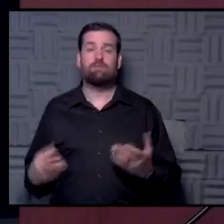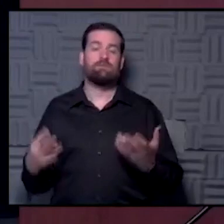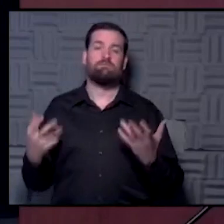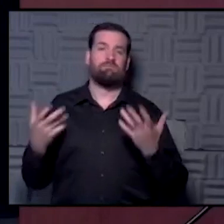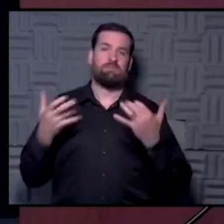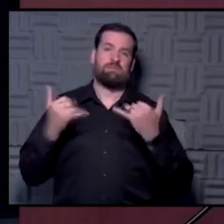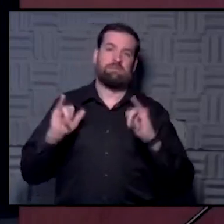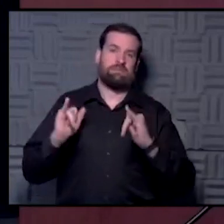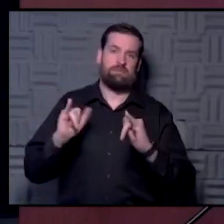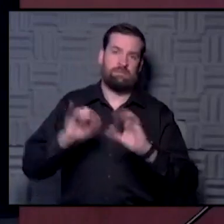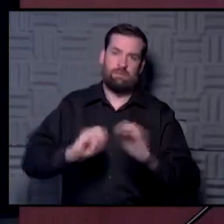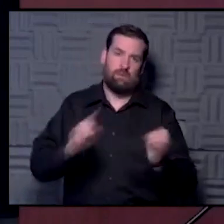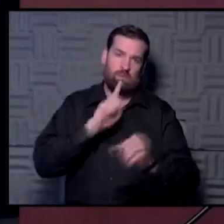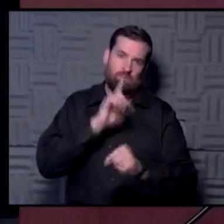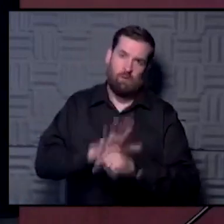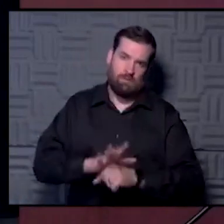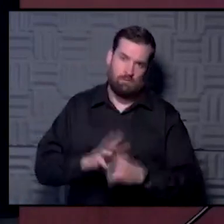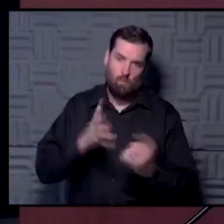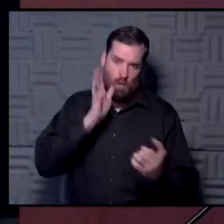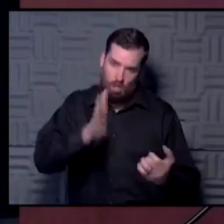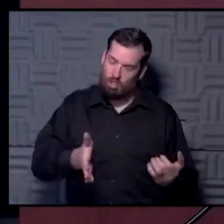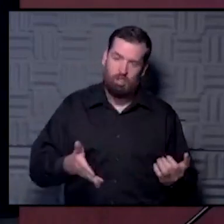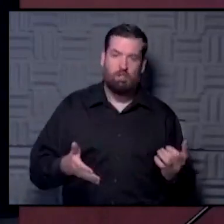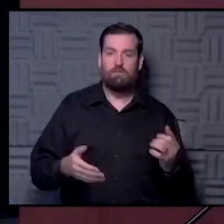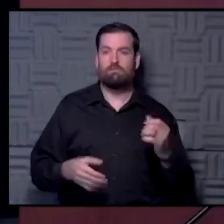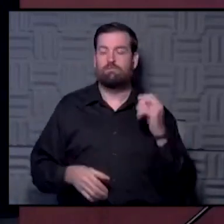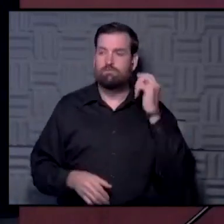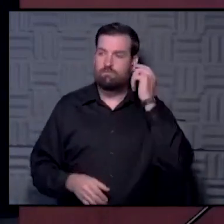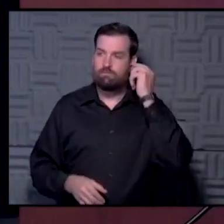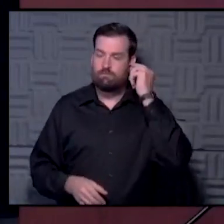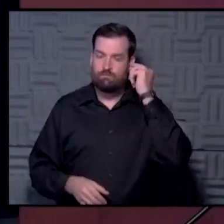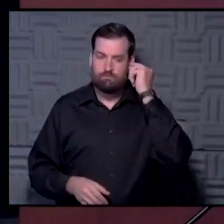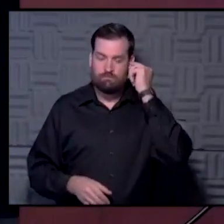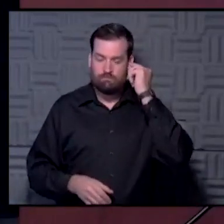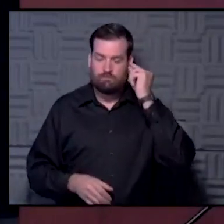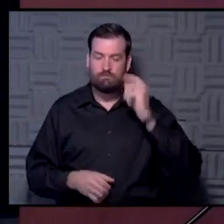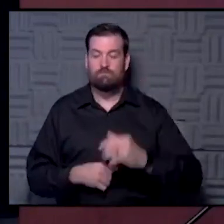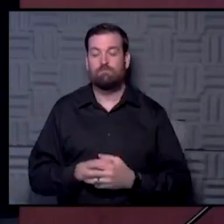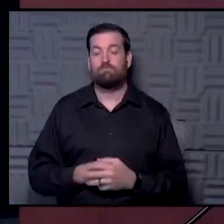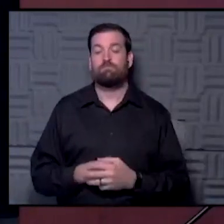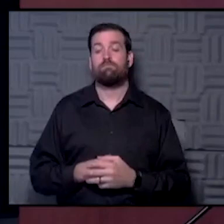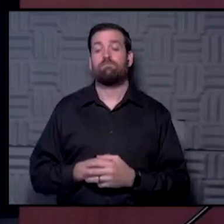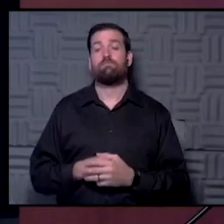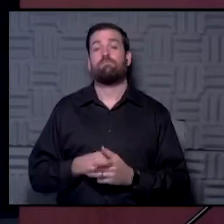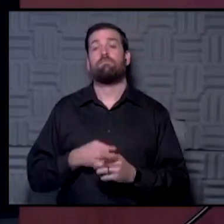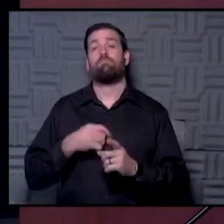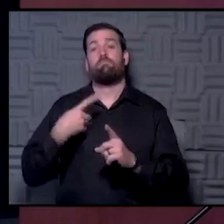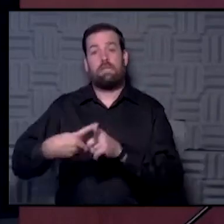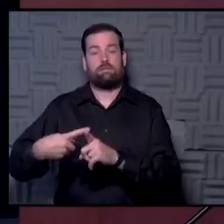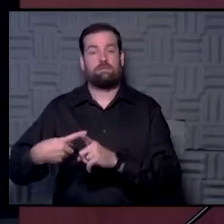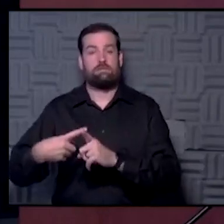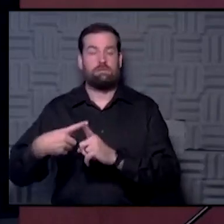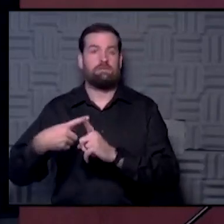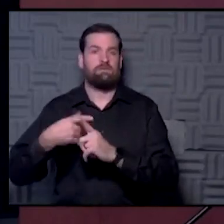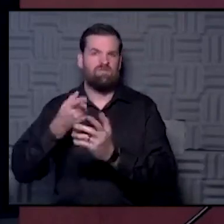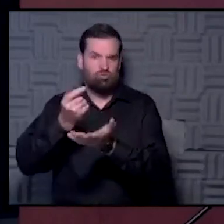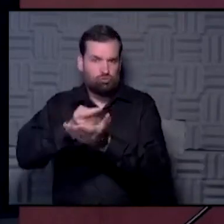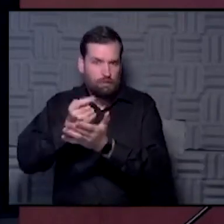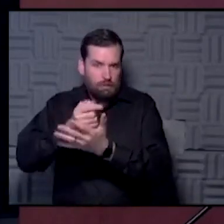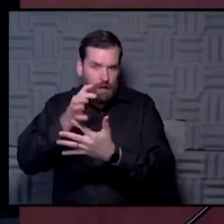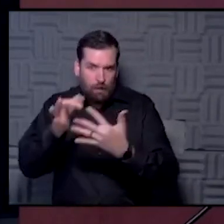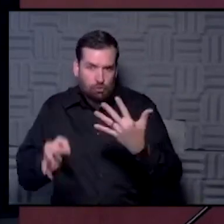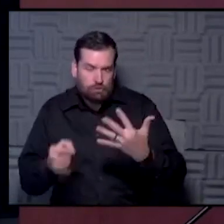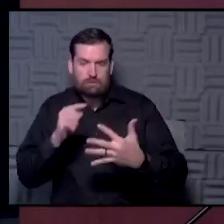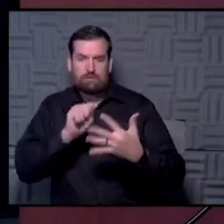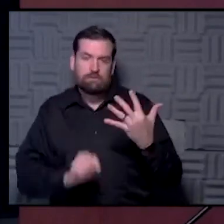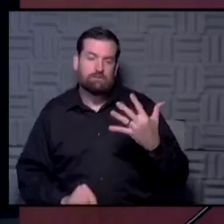in that population got really sick. It doesn't mean that anyone is guaranteed. So. That plus all of the potential treatment options we've outlined, I